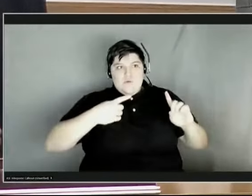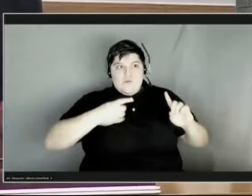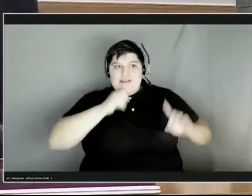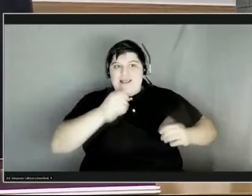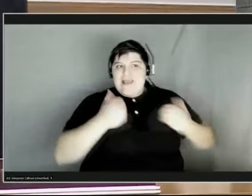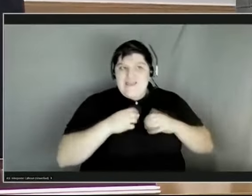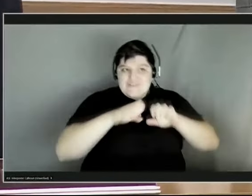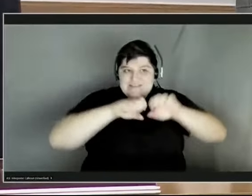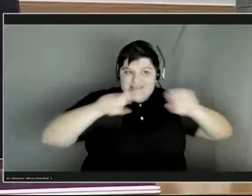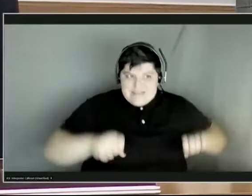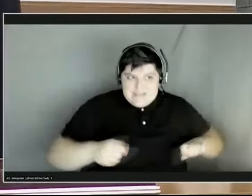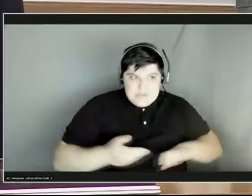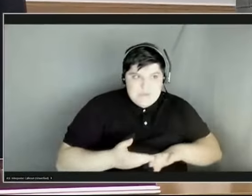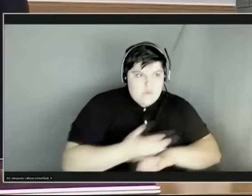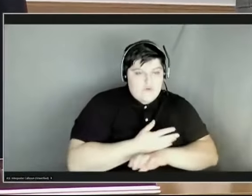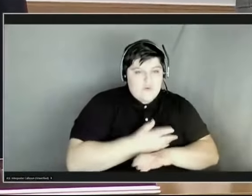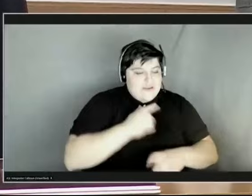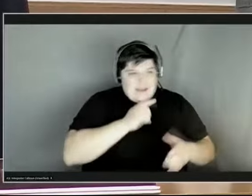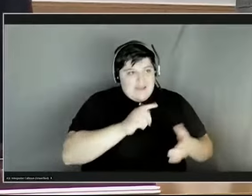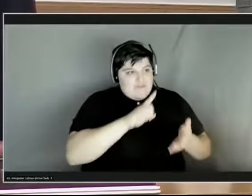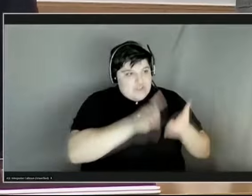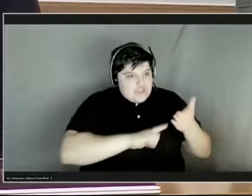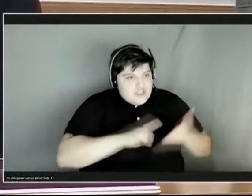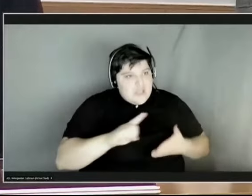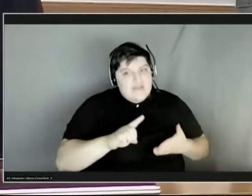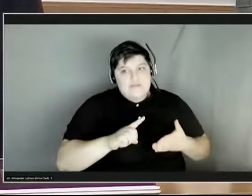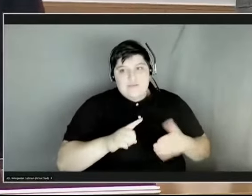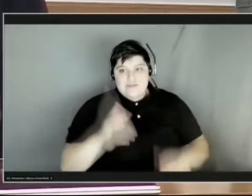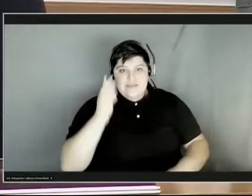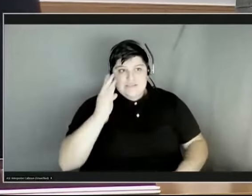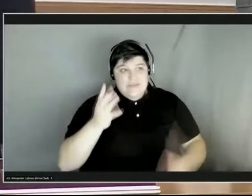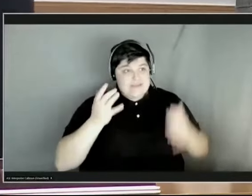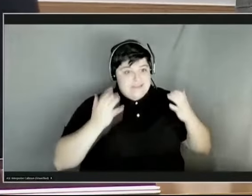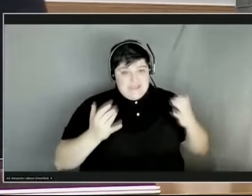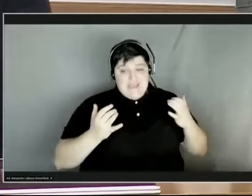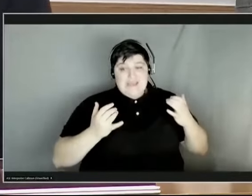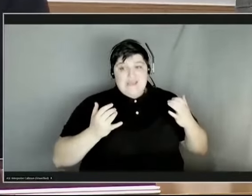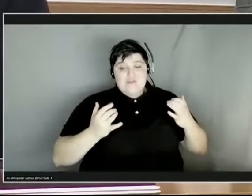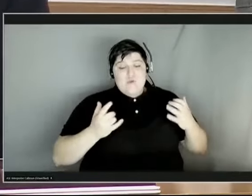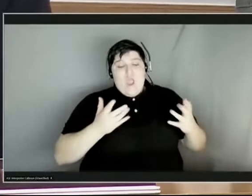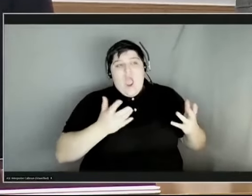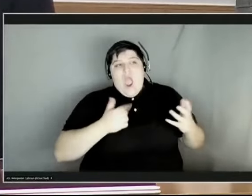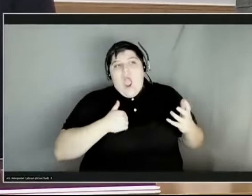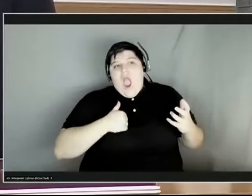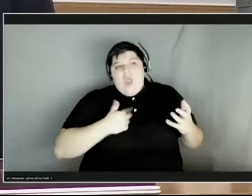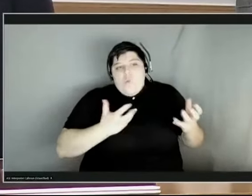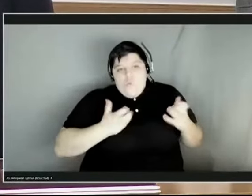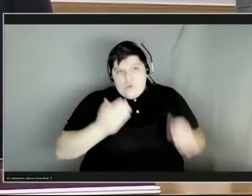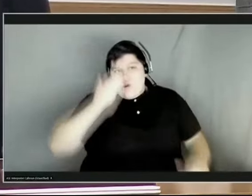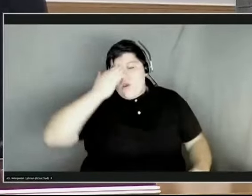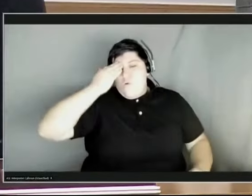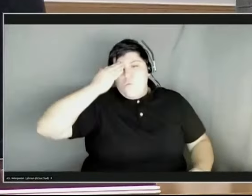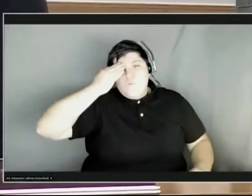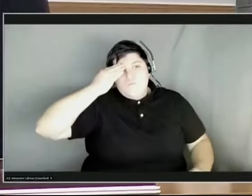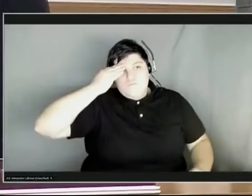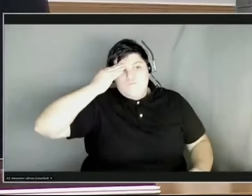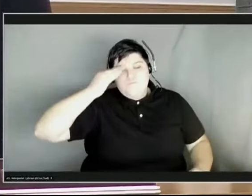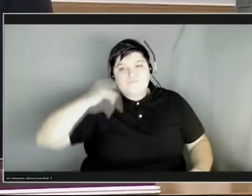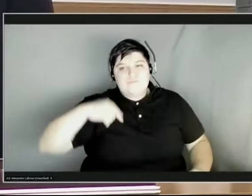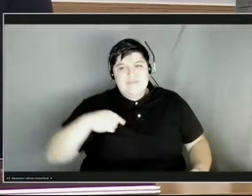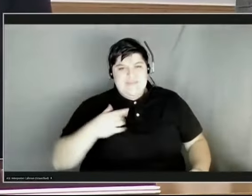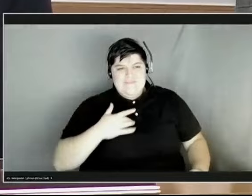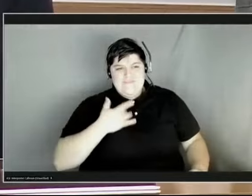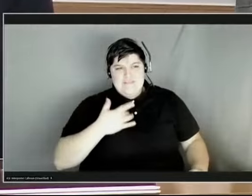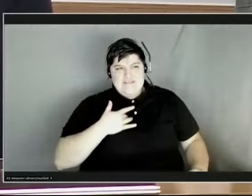in place. We certainly didn't have checks, as been already testified to today. So what I really want to know is, like, it seems like it